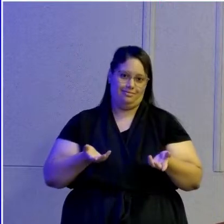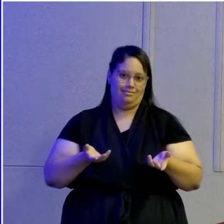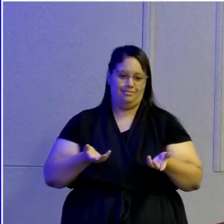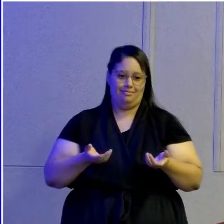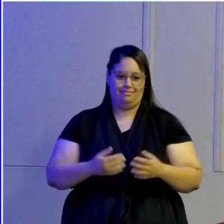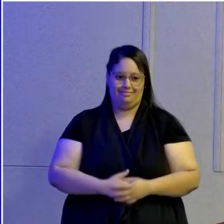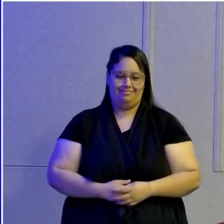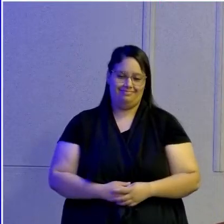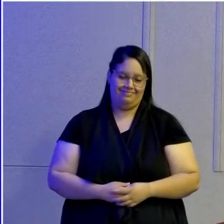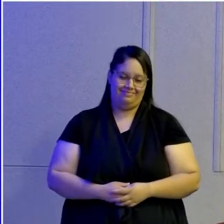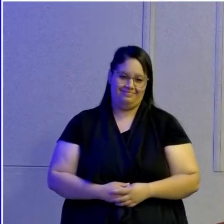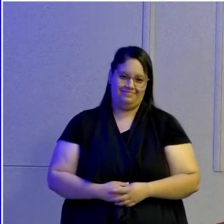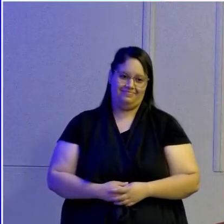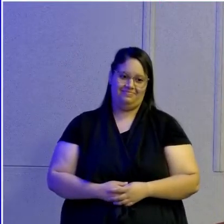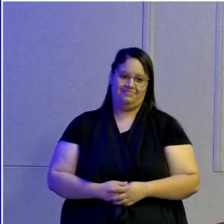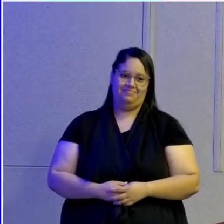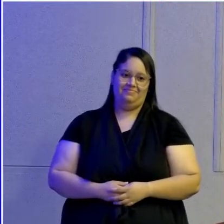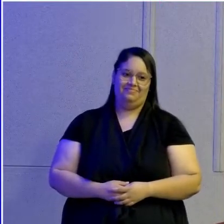that here.